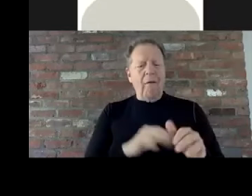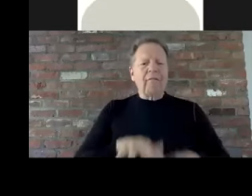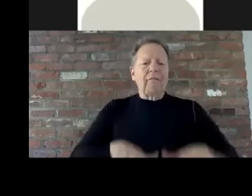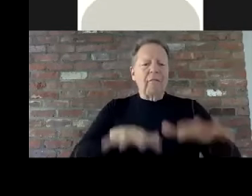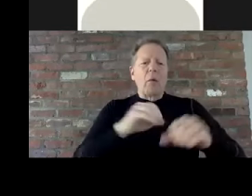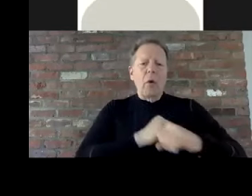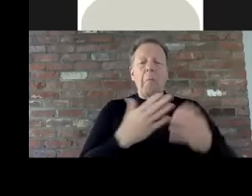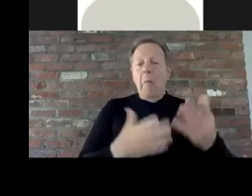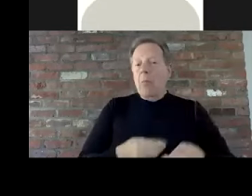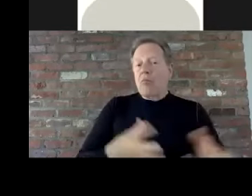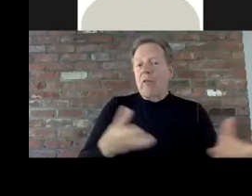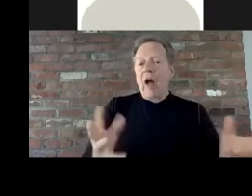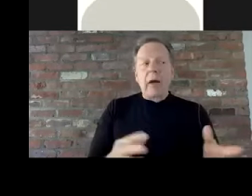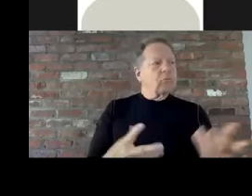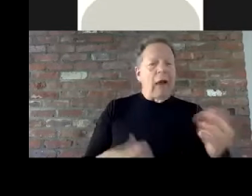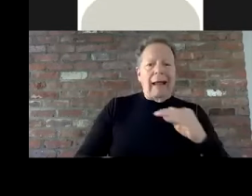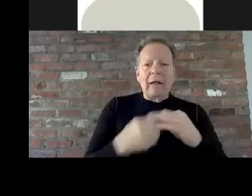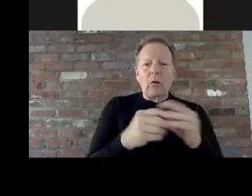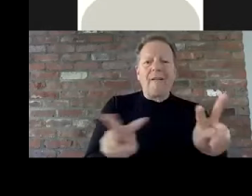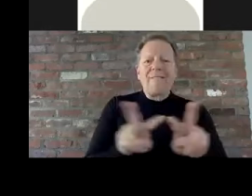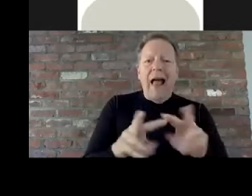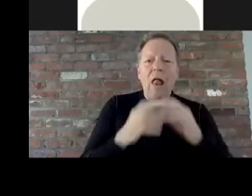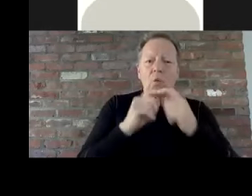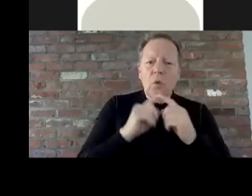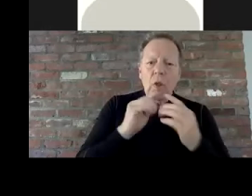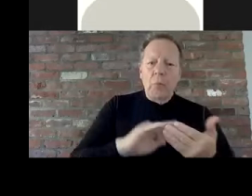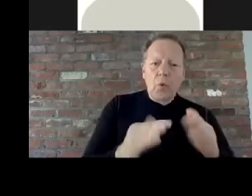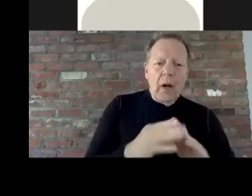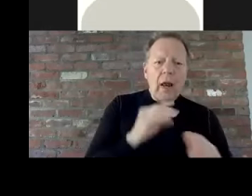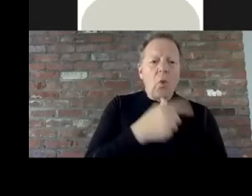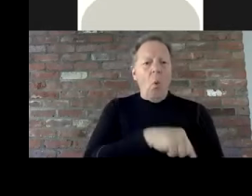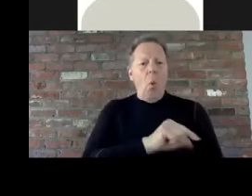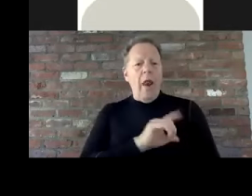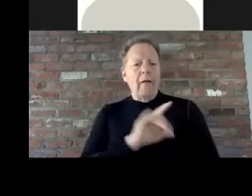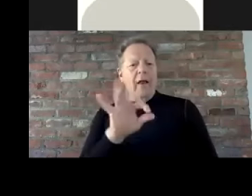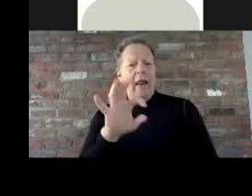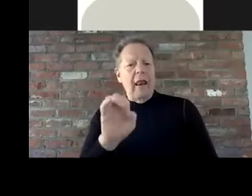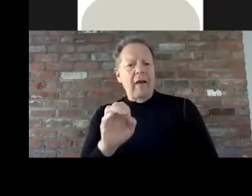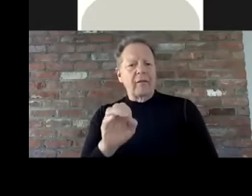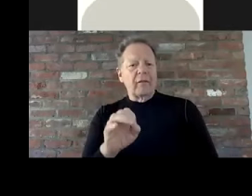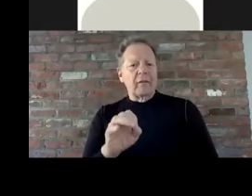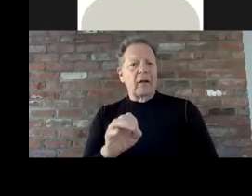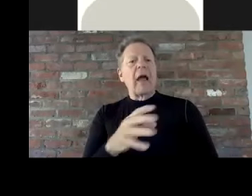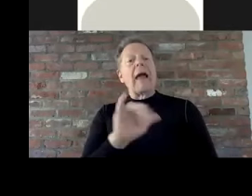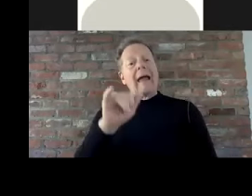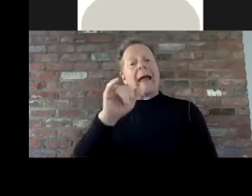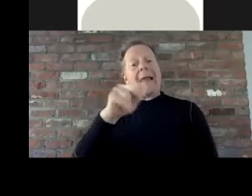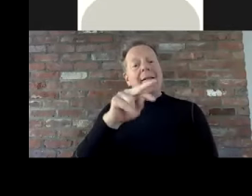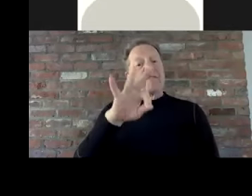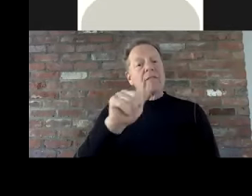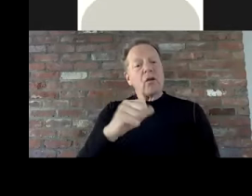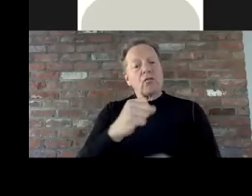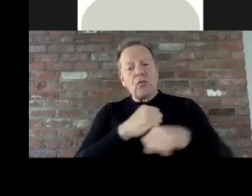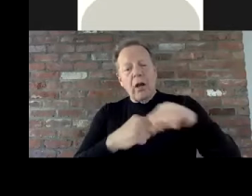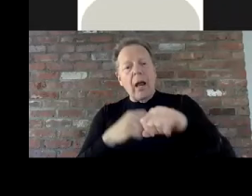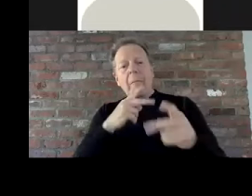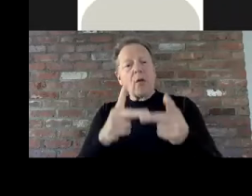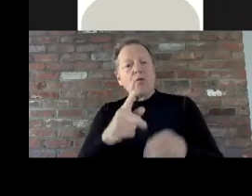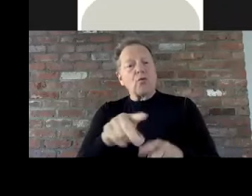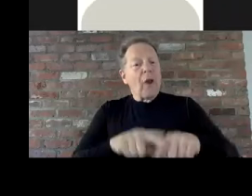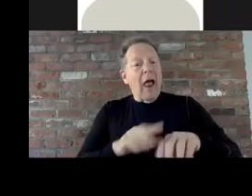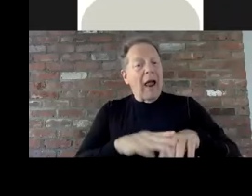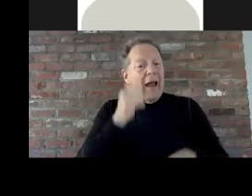might provide additional value to the community and quality of life beyond reducing risk. Infrastructure and places you rely on every